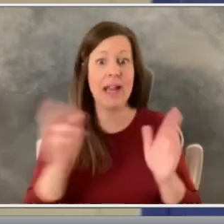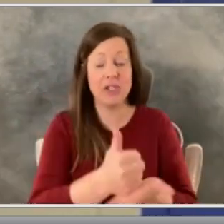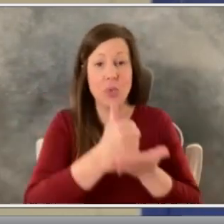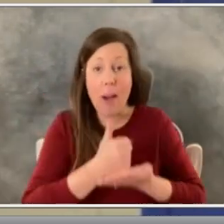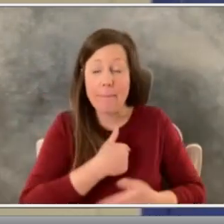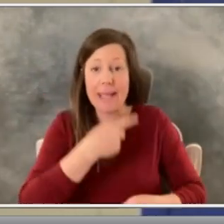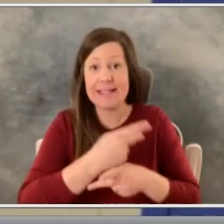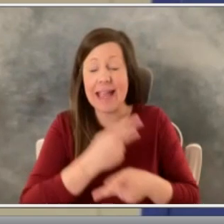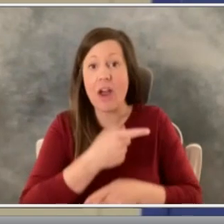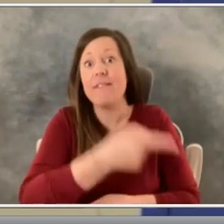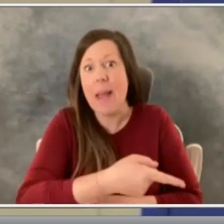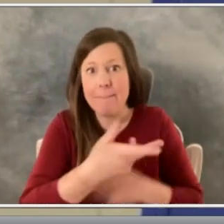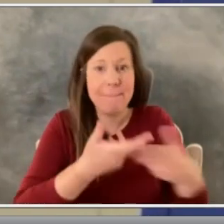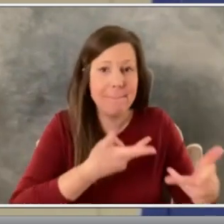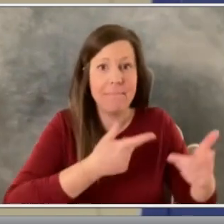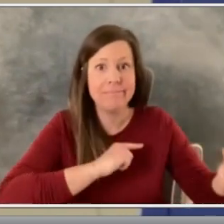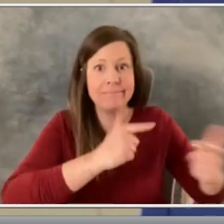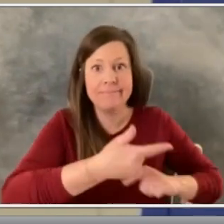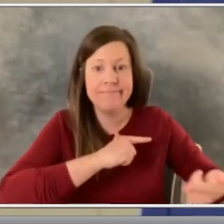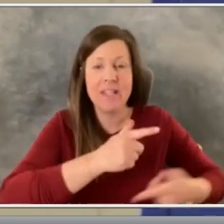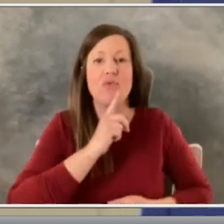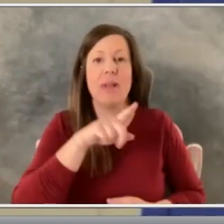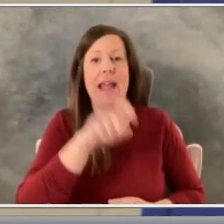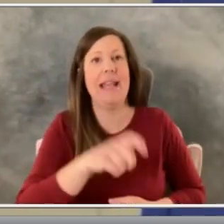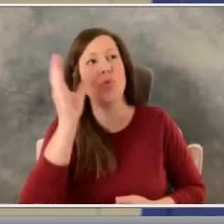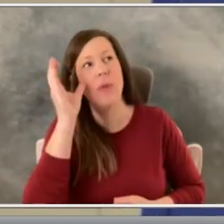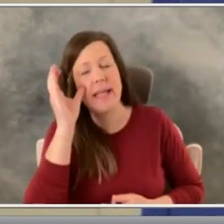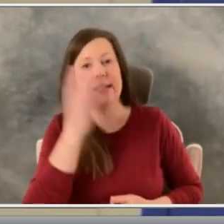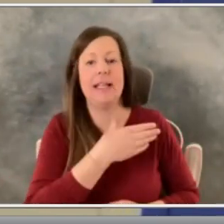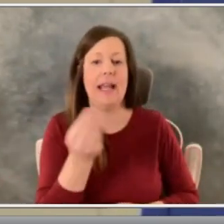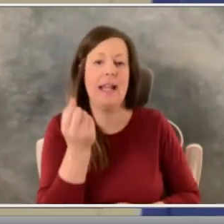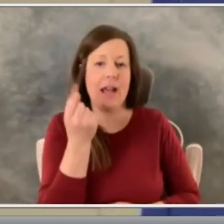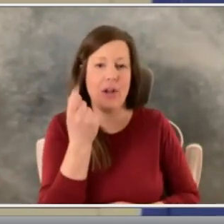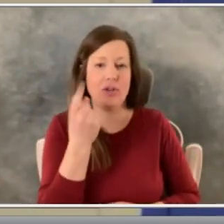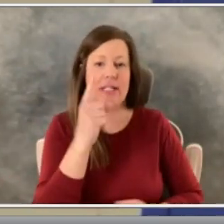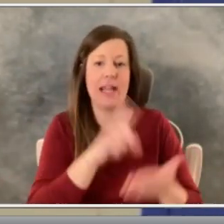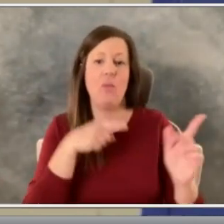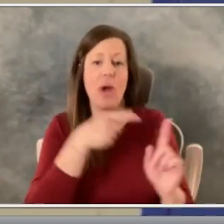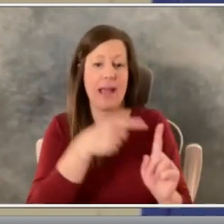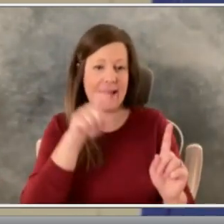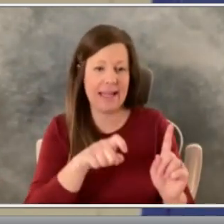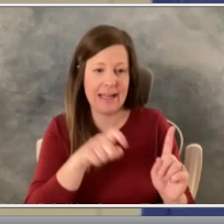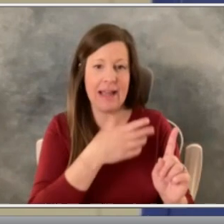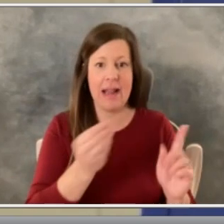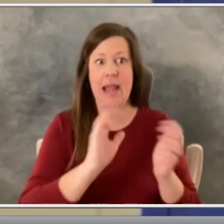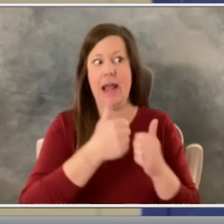him. So I just needed to listen and understand what he needed and how to